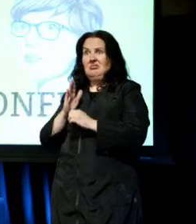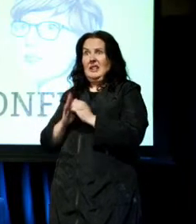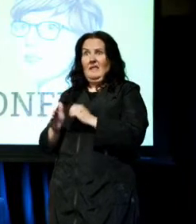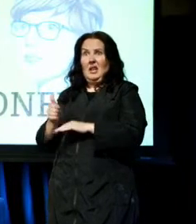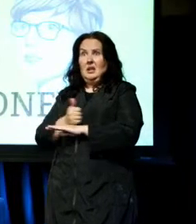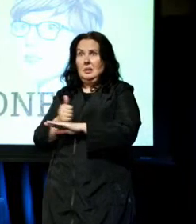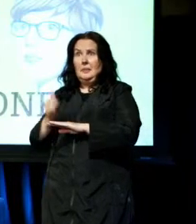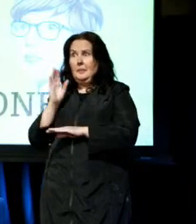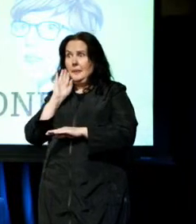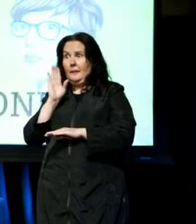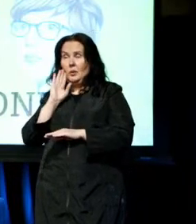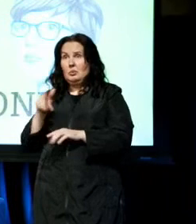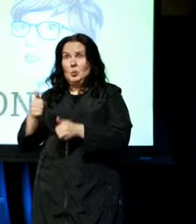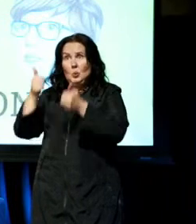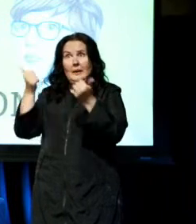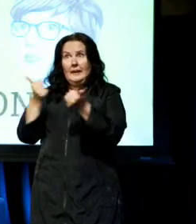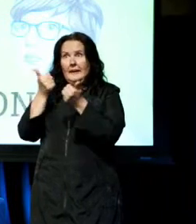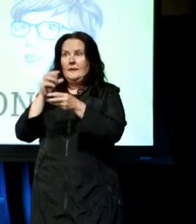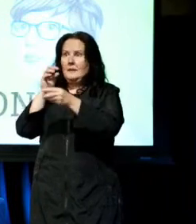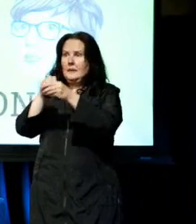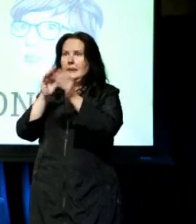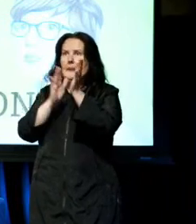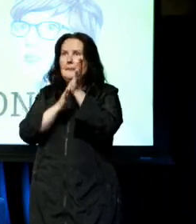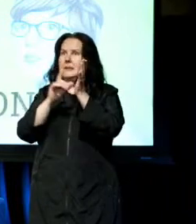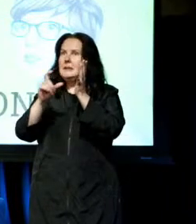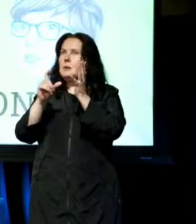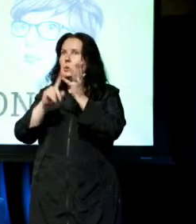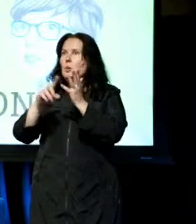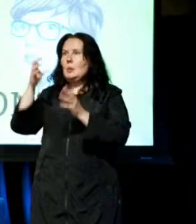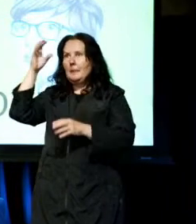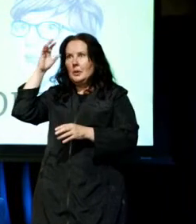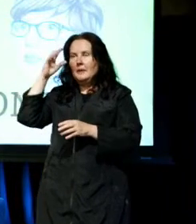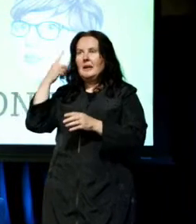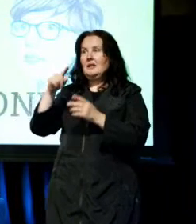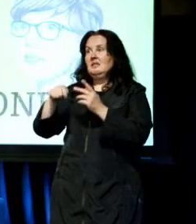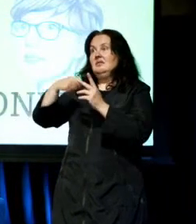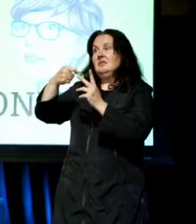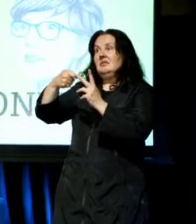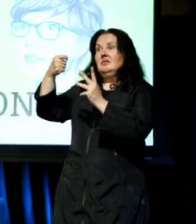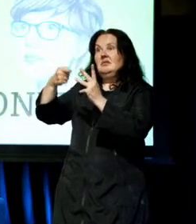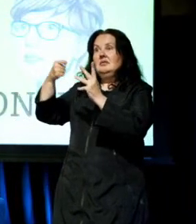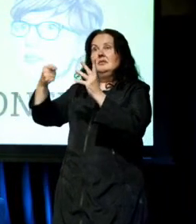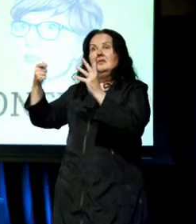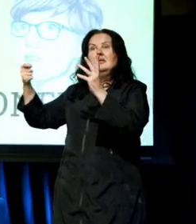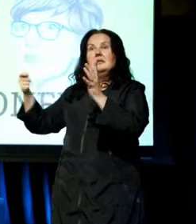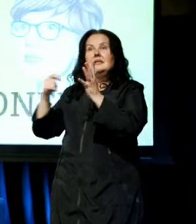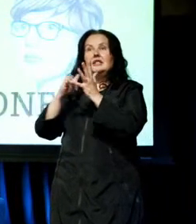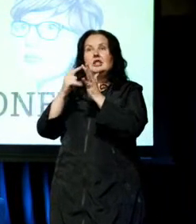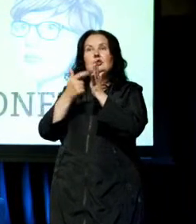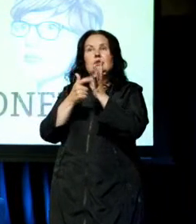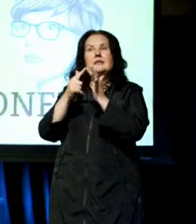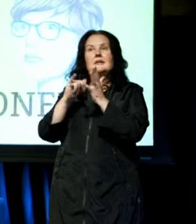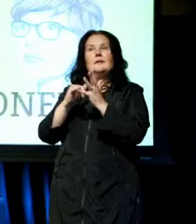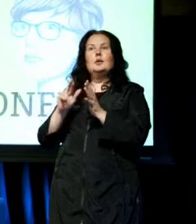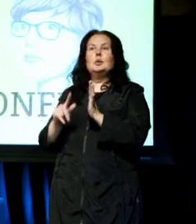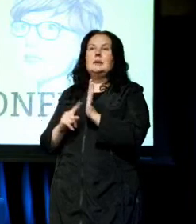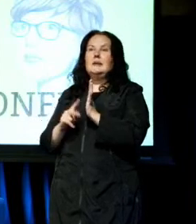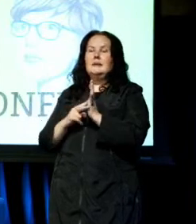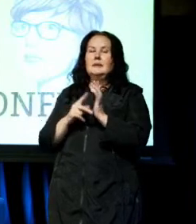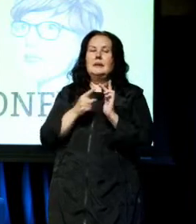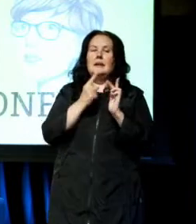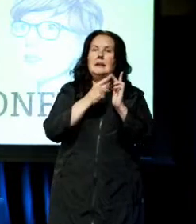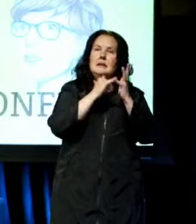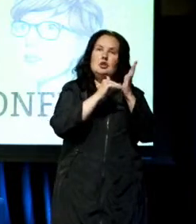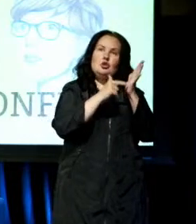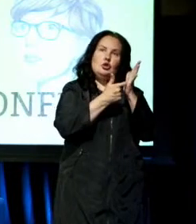is good enough to be in an MCU movie and spin-off TV series. You look at Stranger Things, where they've cast a disabled actor.